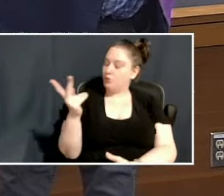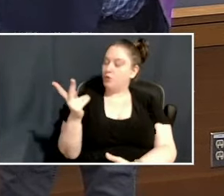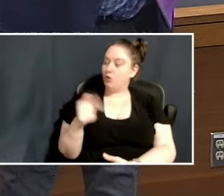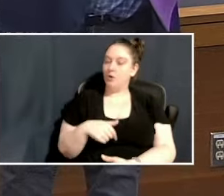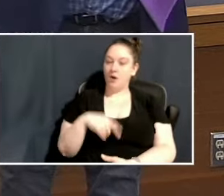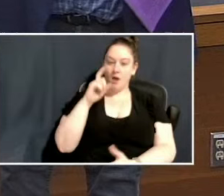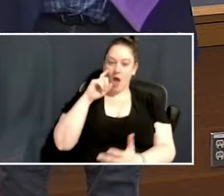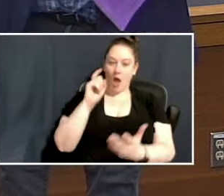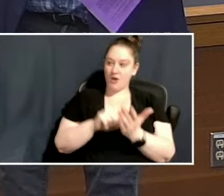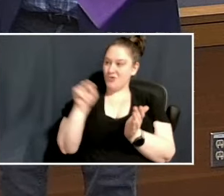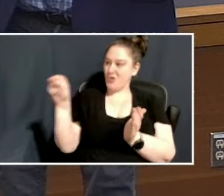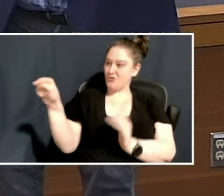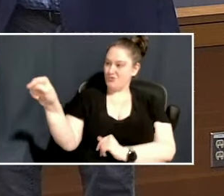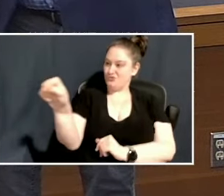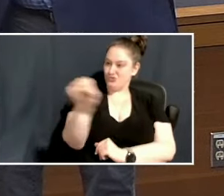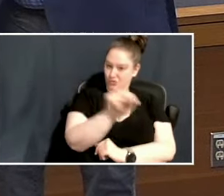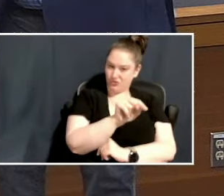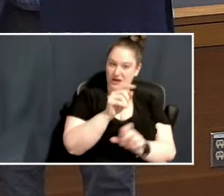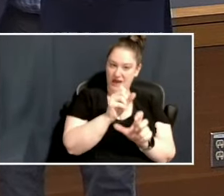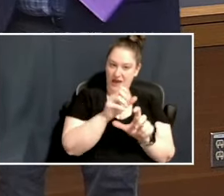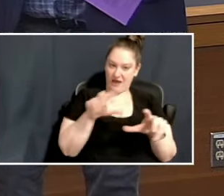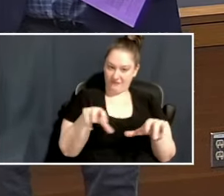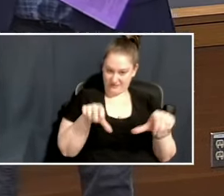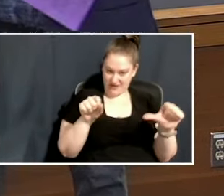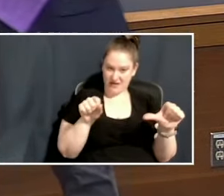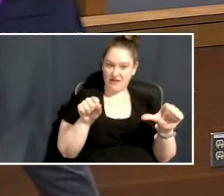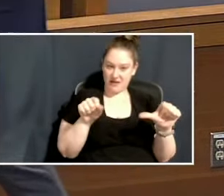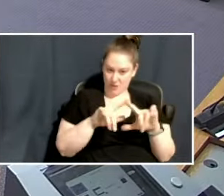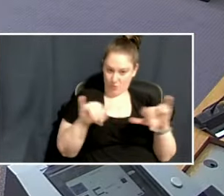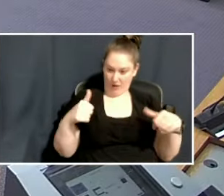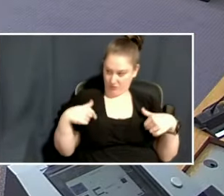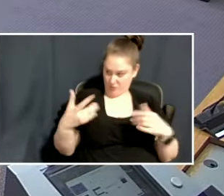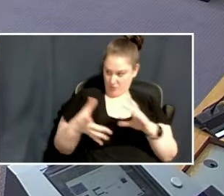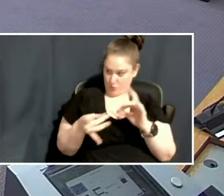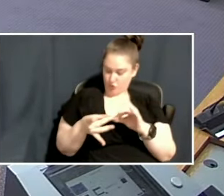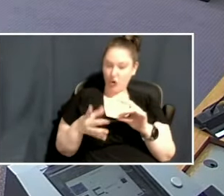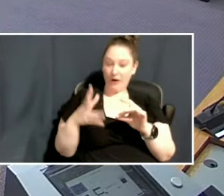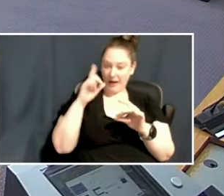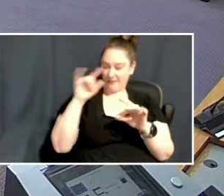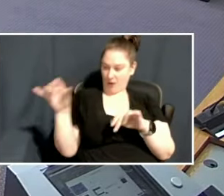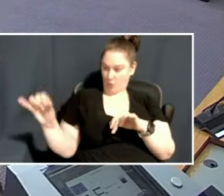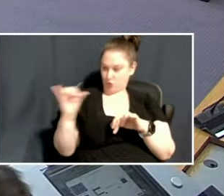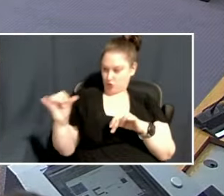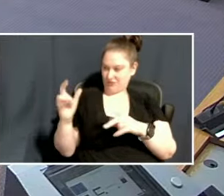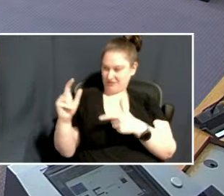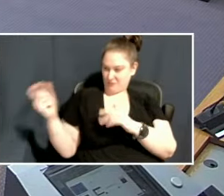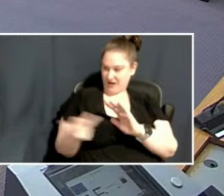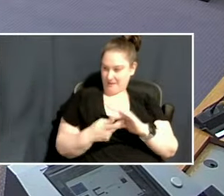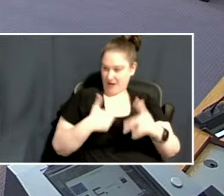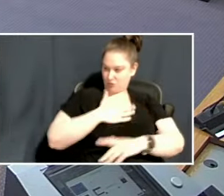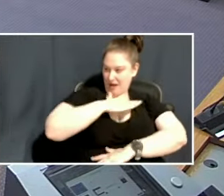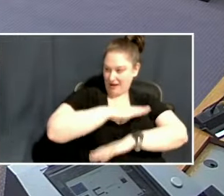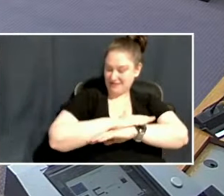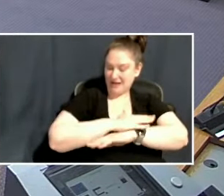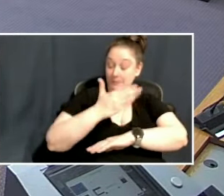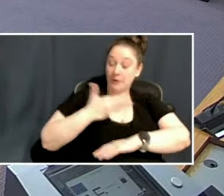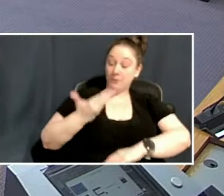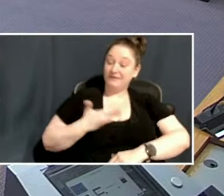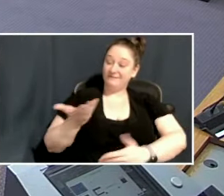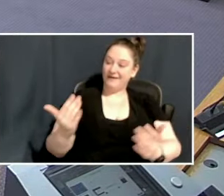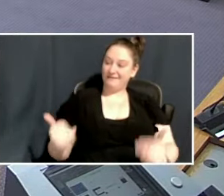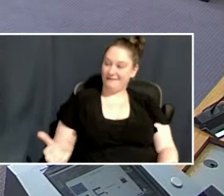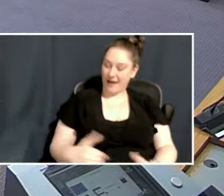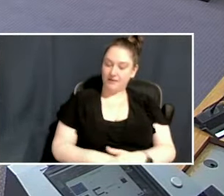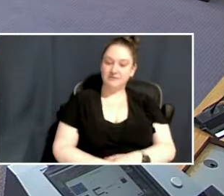the pledge while we've been talking up here. And I'm going to do the same thing as when I return to my desk here. And I'm going to invite up next for our